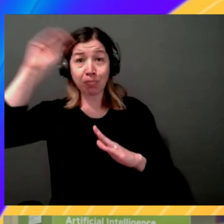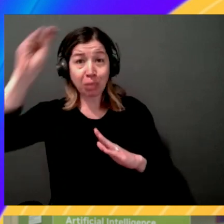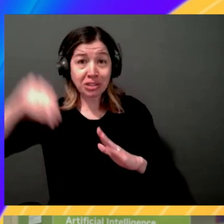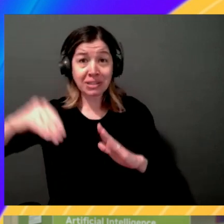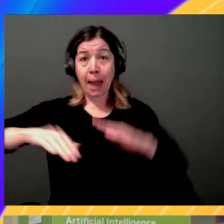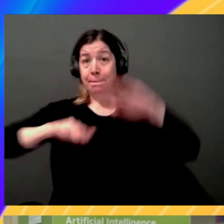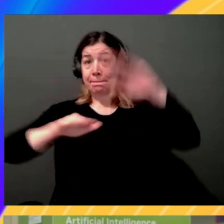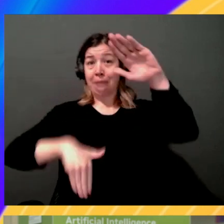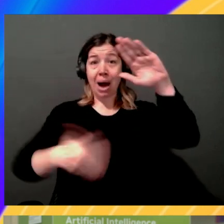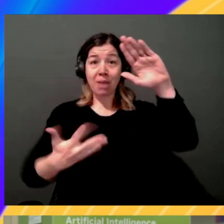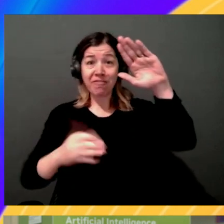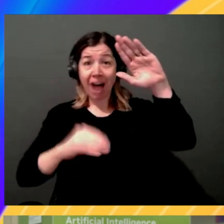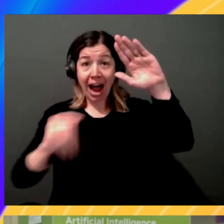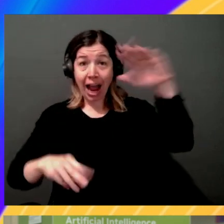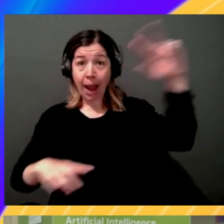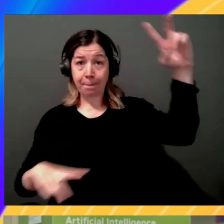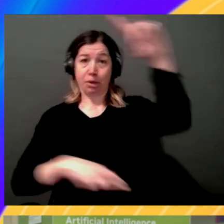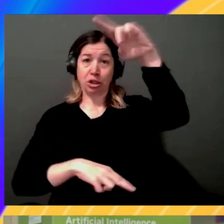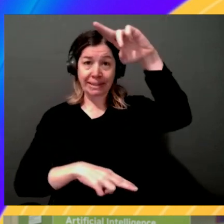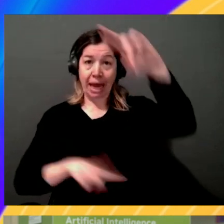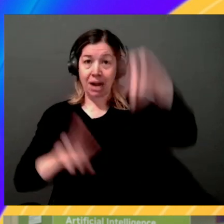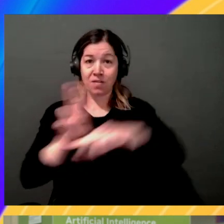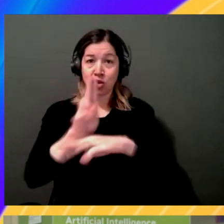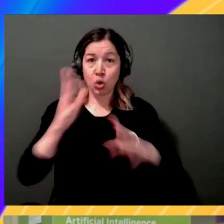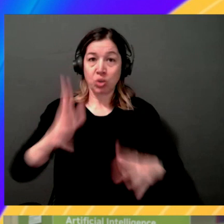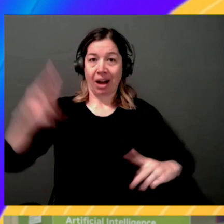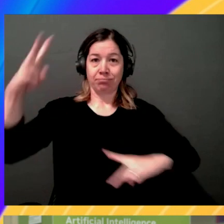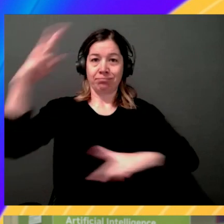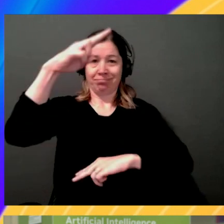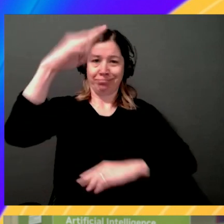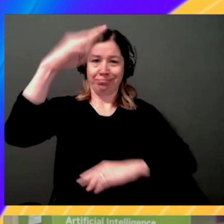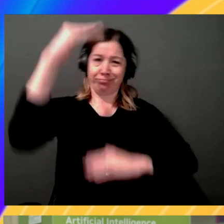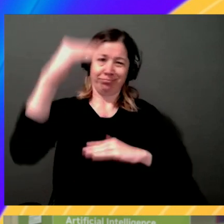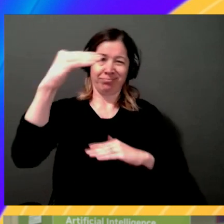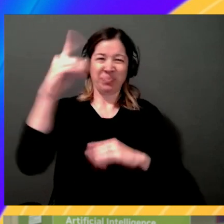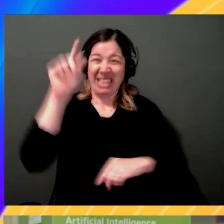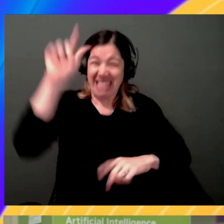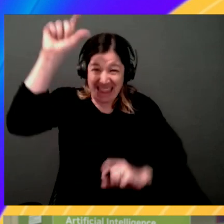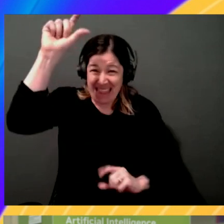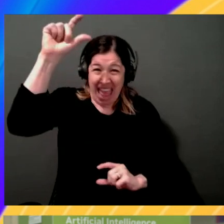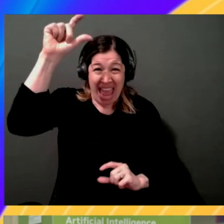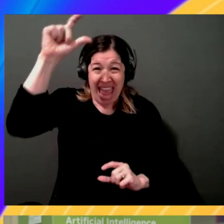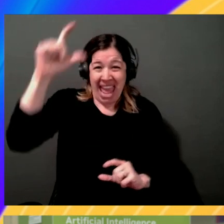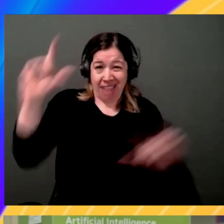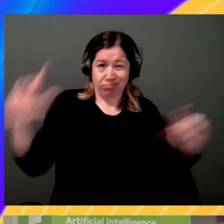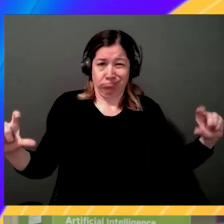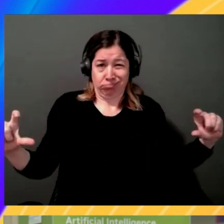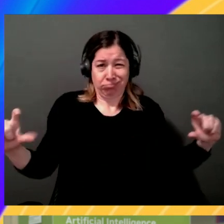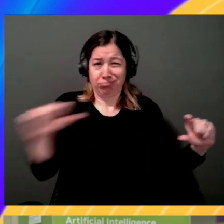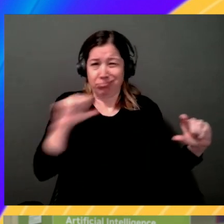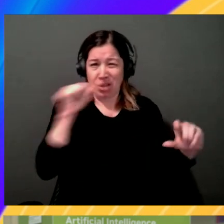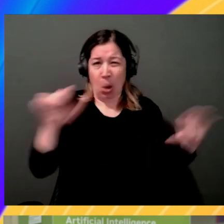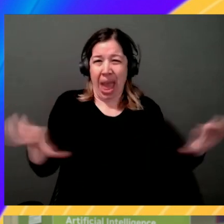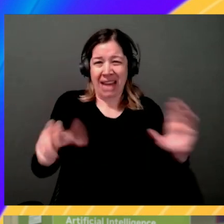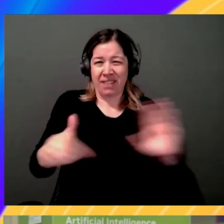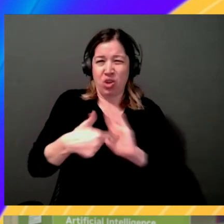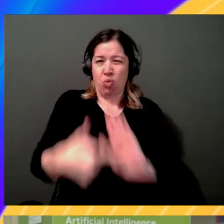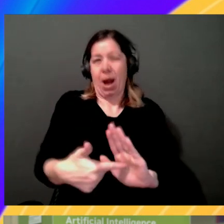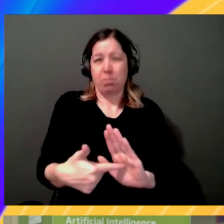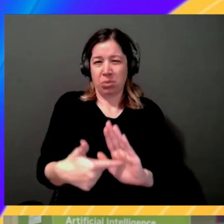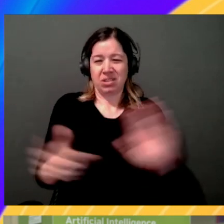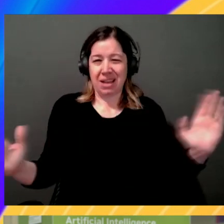for example, so because maybe you feel like that's not, an active representation of things. Right now you're looking at like maybe a P99, but you might want to go like a P90, for